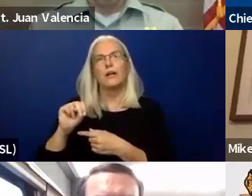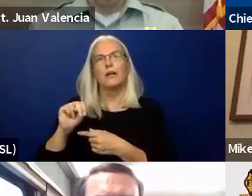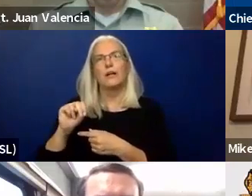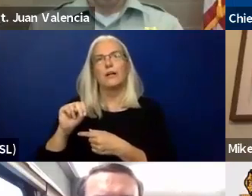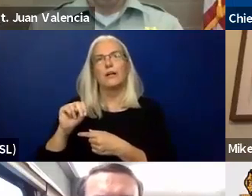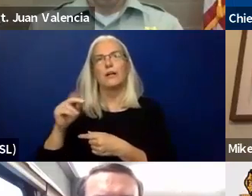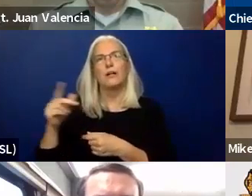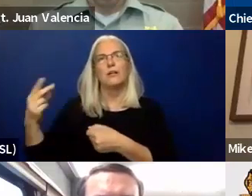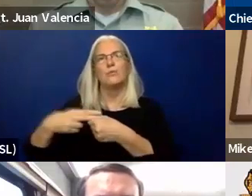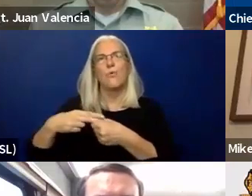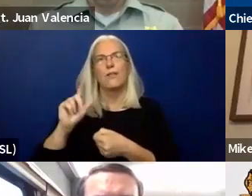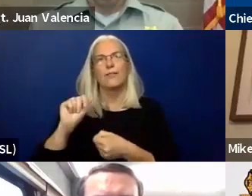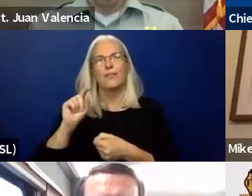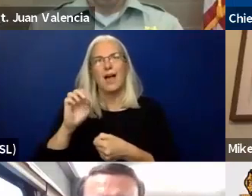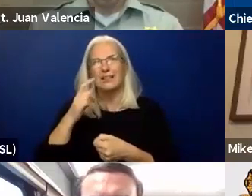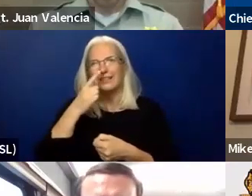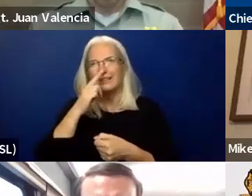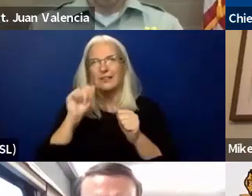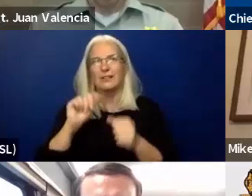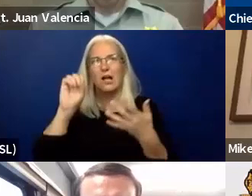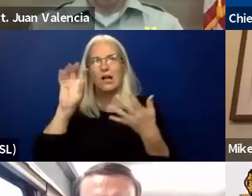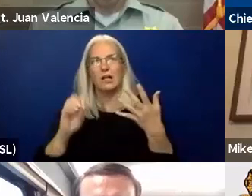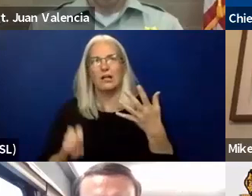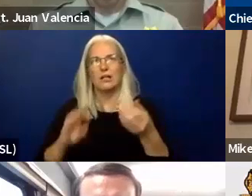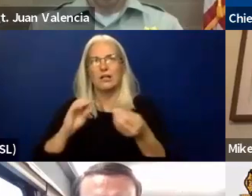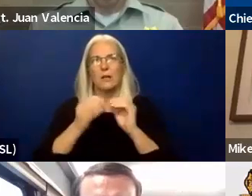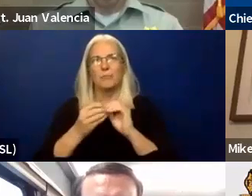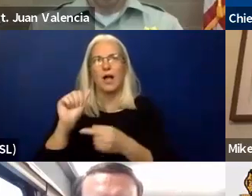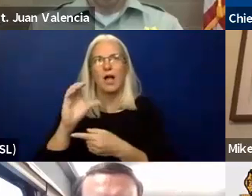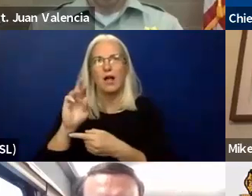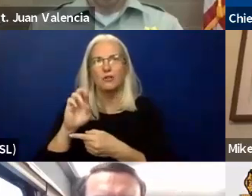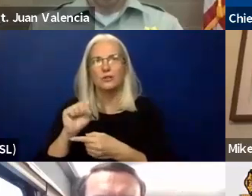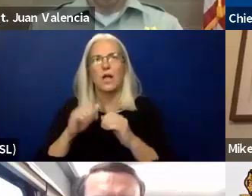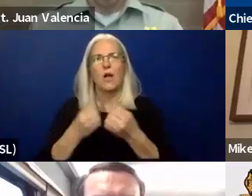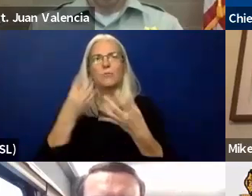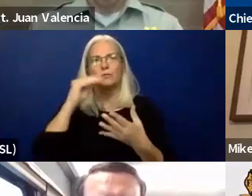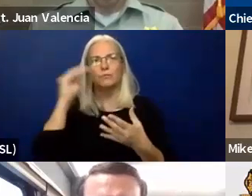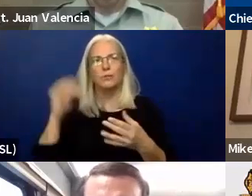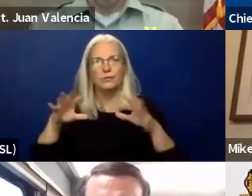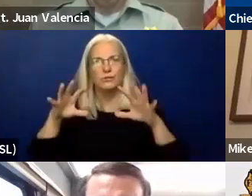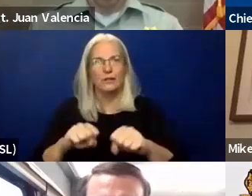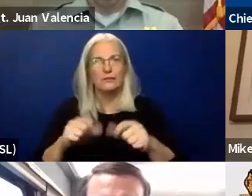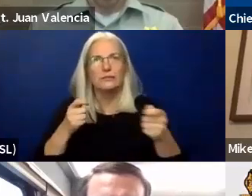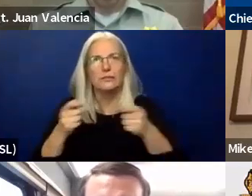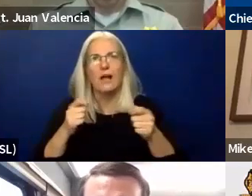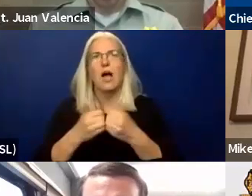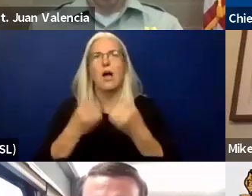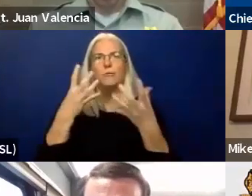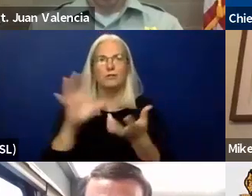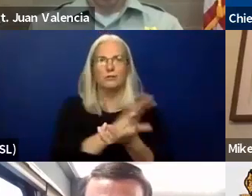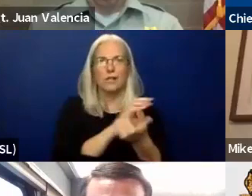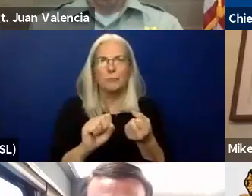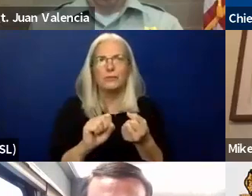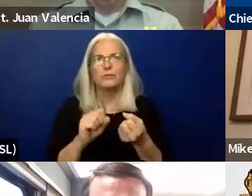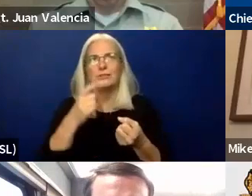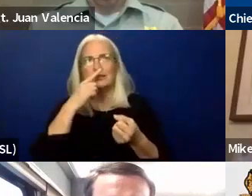update on the acreage percentage containment and the damage loss again. Would you mind repeating those numbers? Yeah,